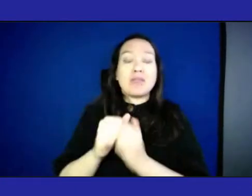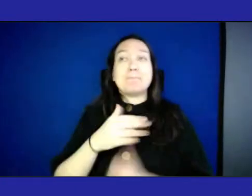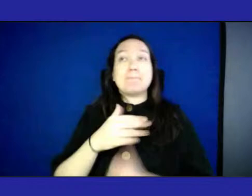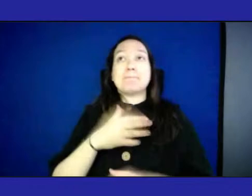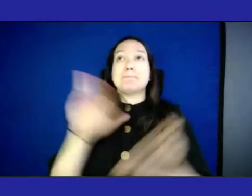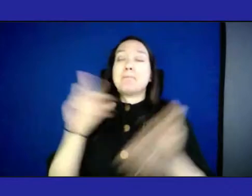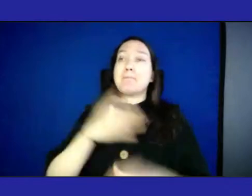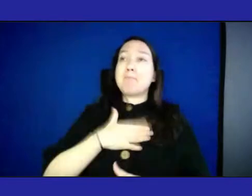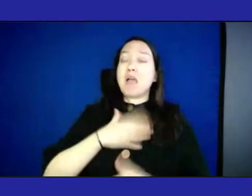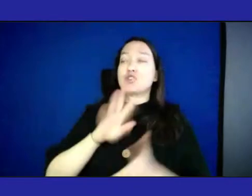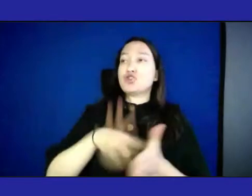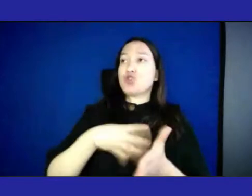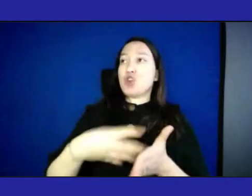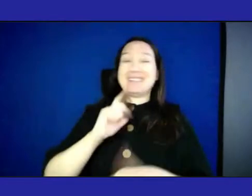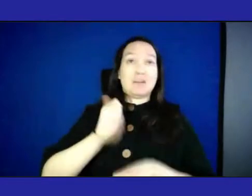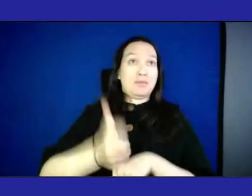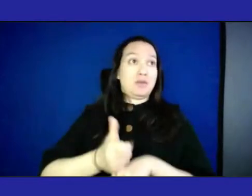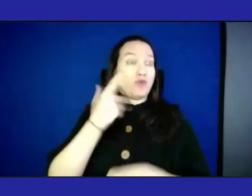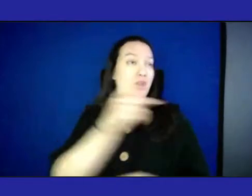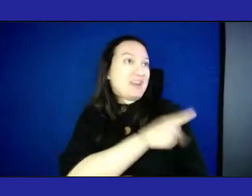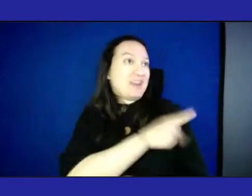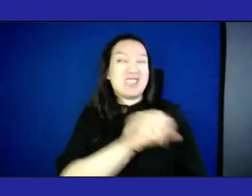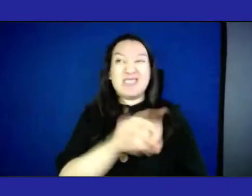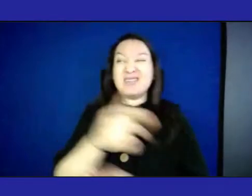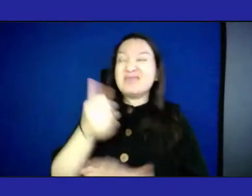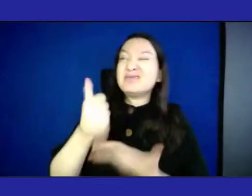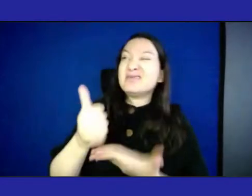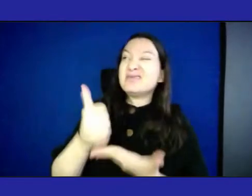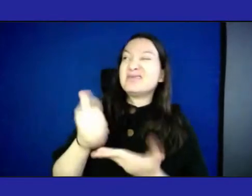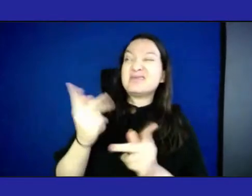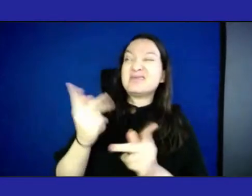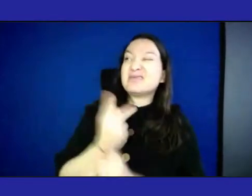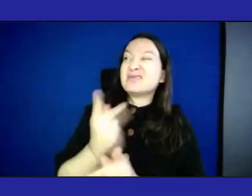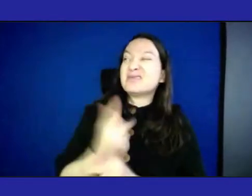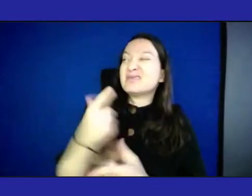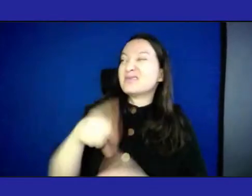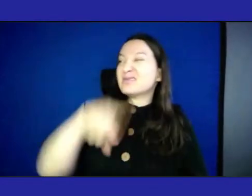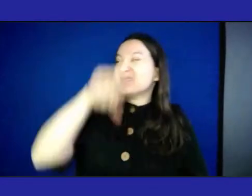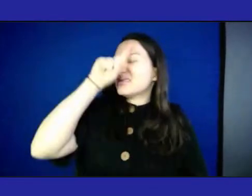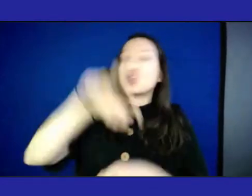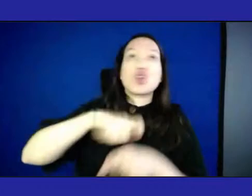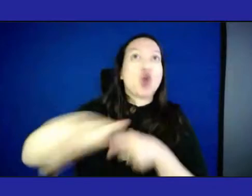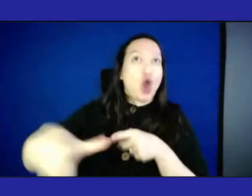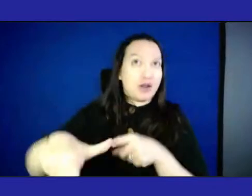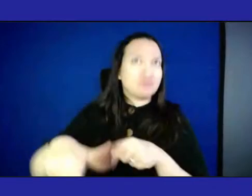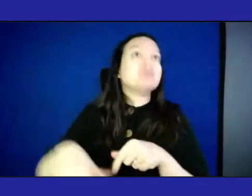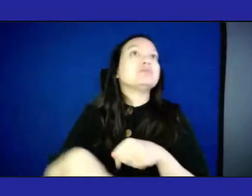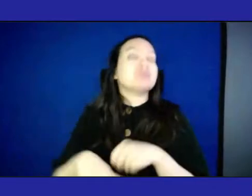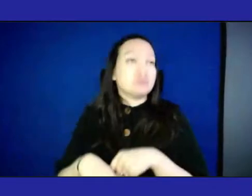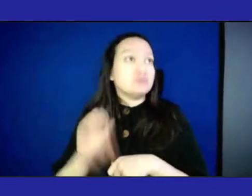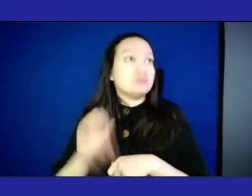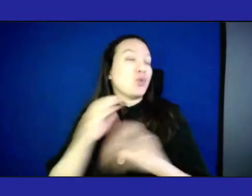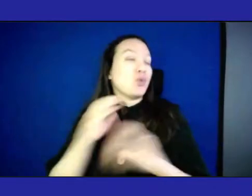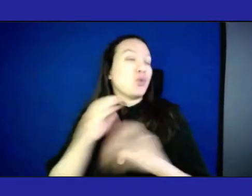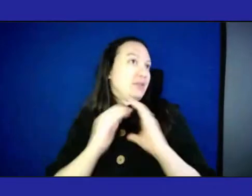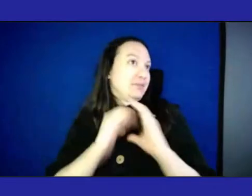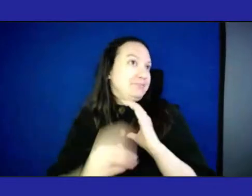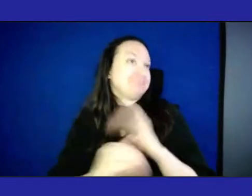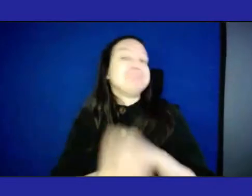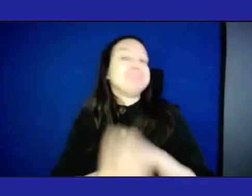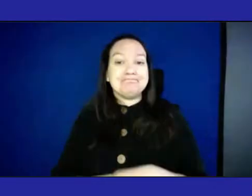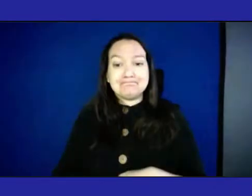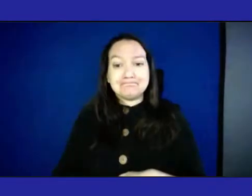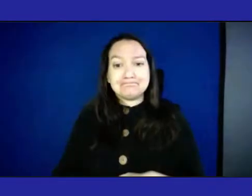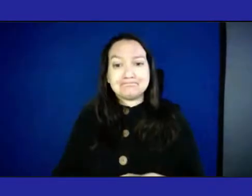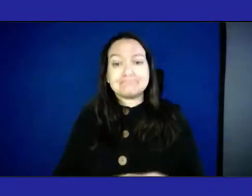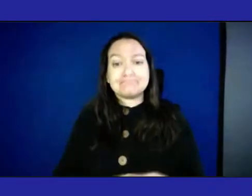up for patients if they need assistance, and they can call the same number or they can email us for that. The